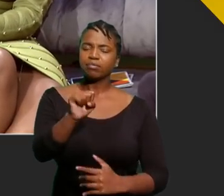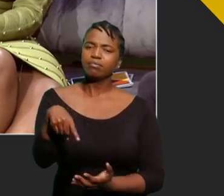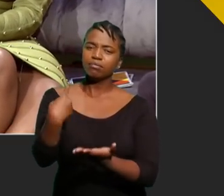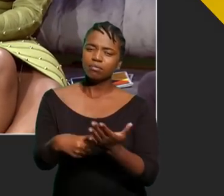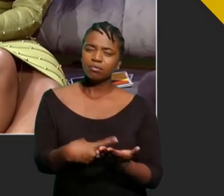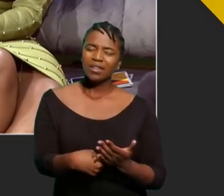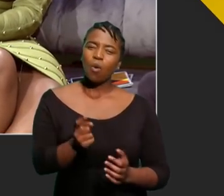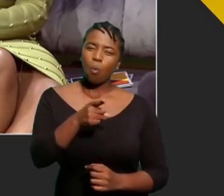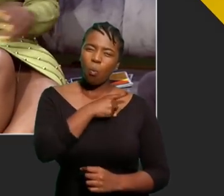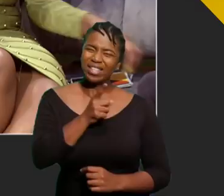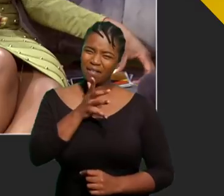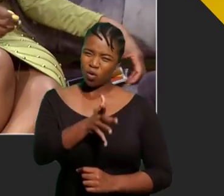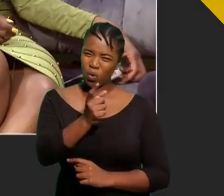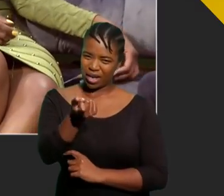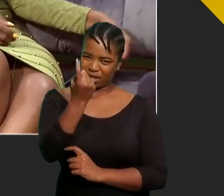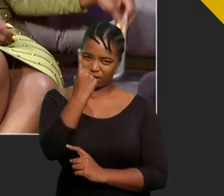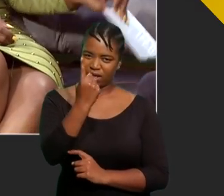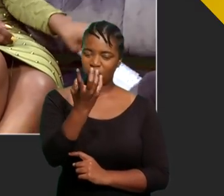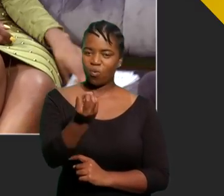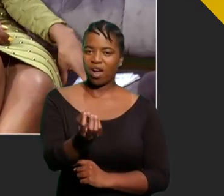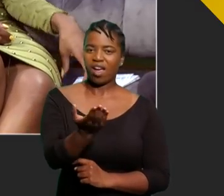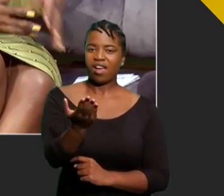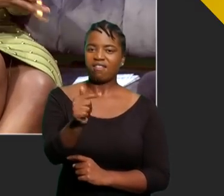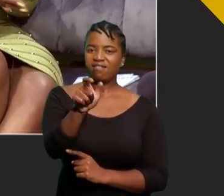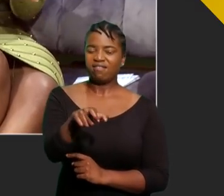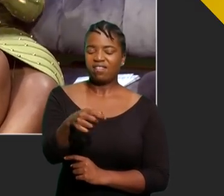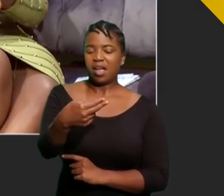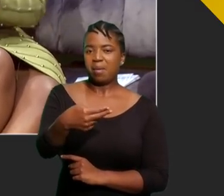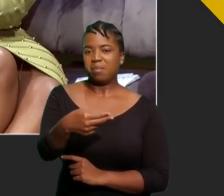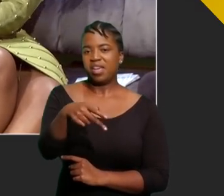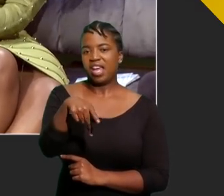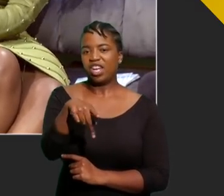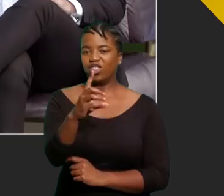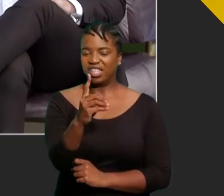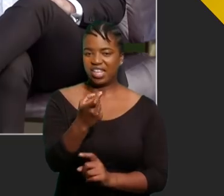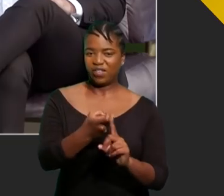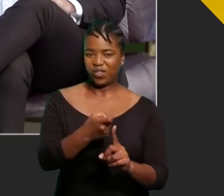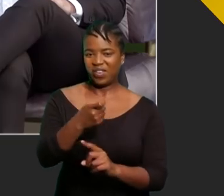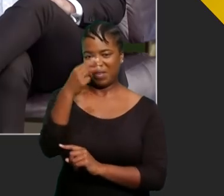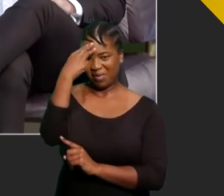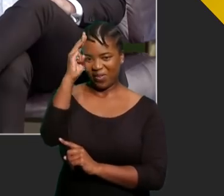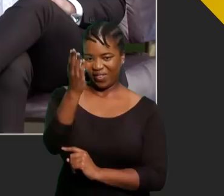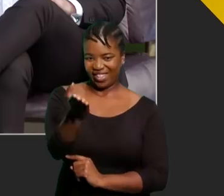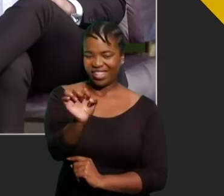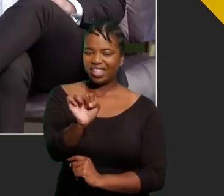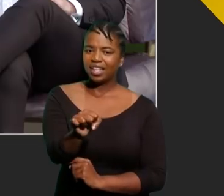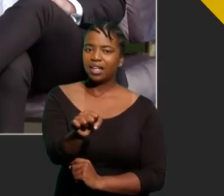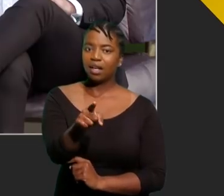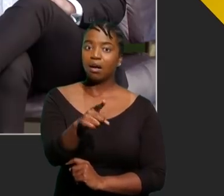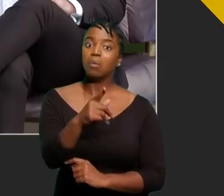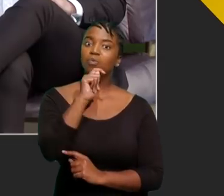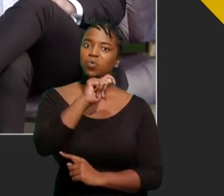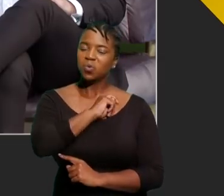commission. It's full of understand that we're joined by also PhD candidates from the University of Pretoria, Osisi Naledi Mpanzi, of course, who are also